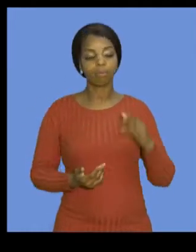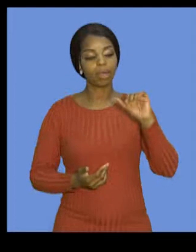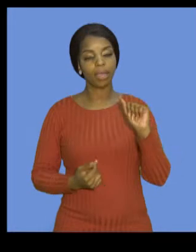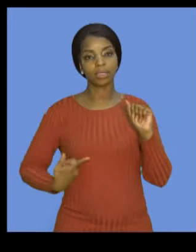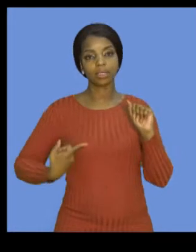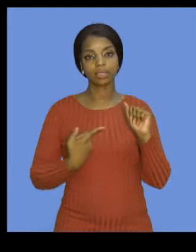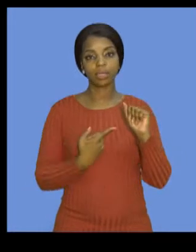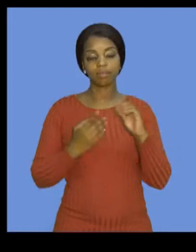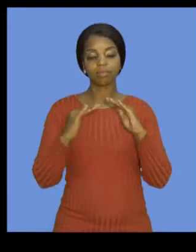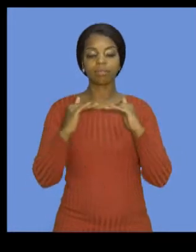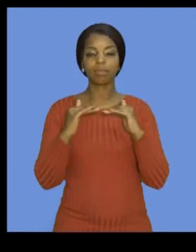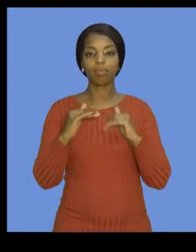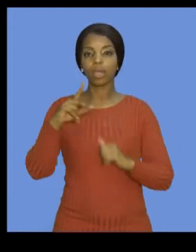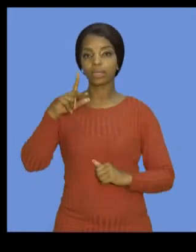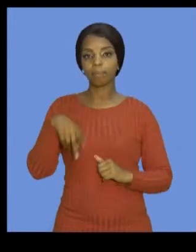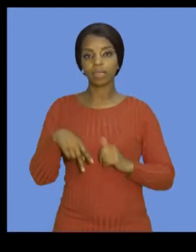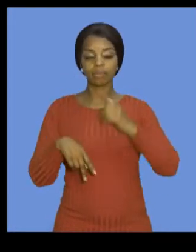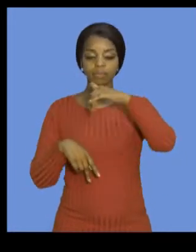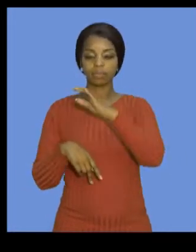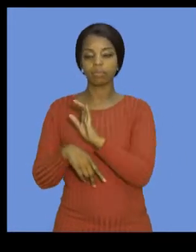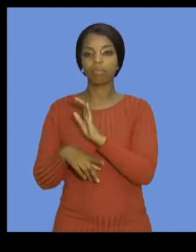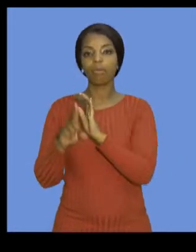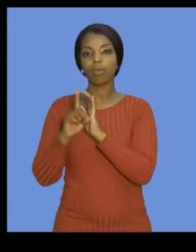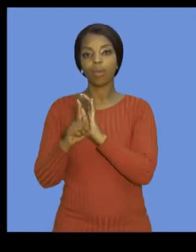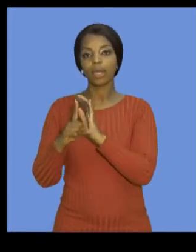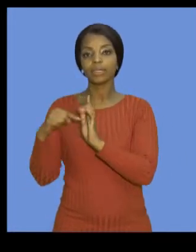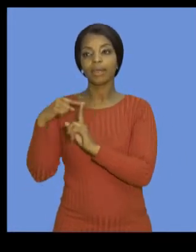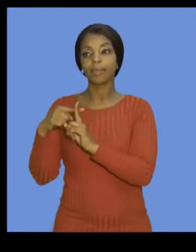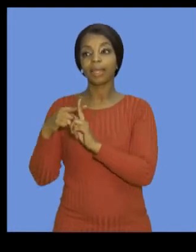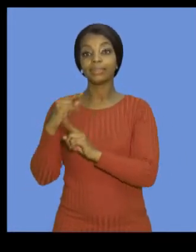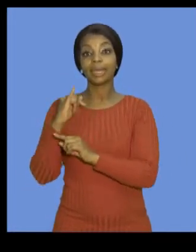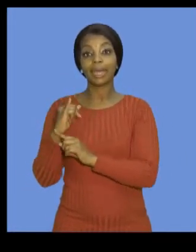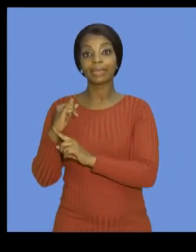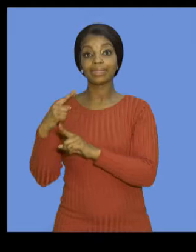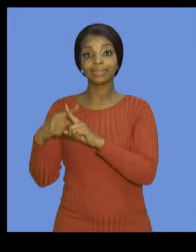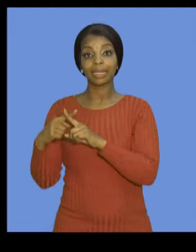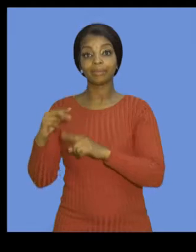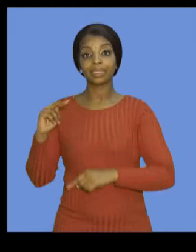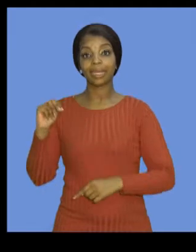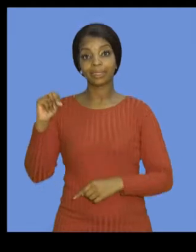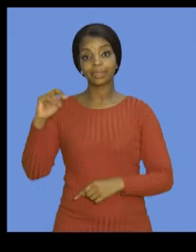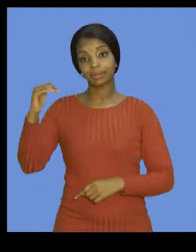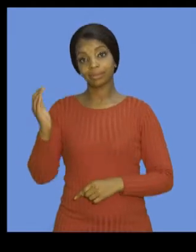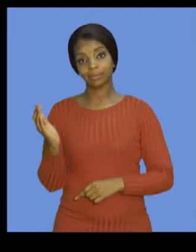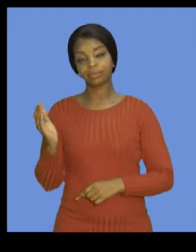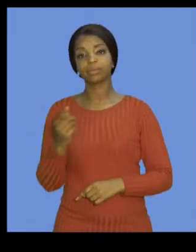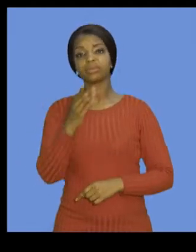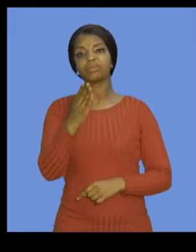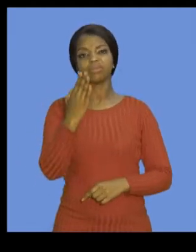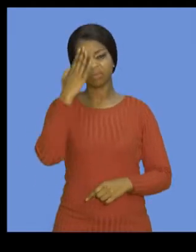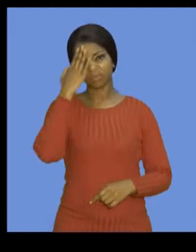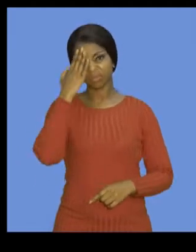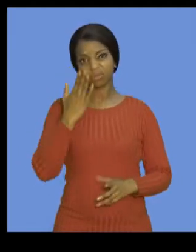is equals to P, open bracket, 1 plus I multiplied by N. And we know that our A will be